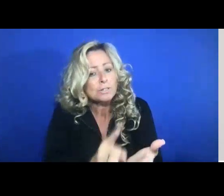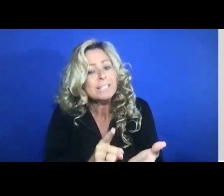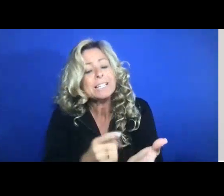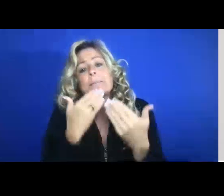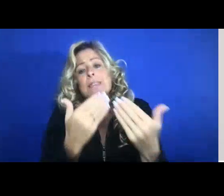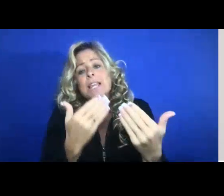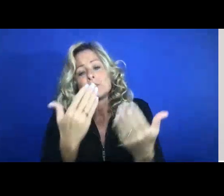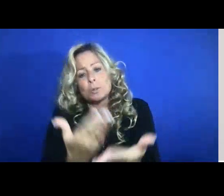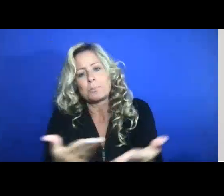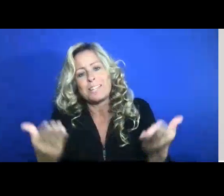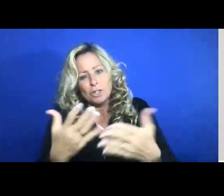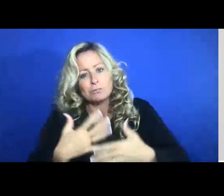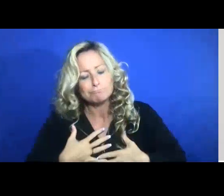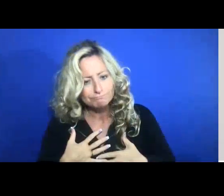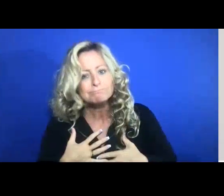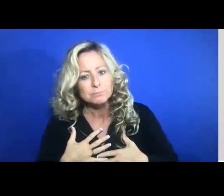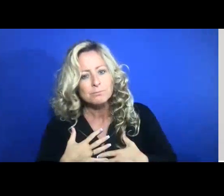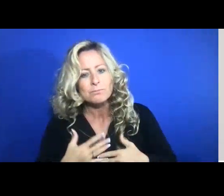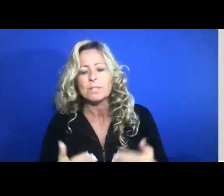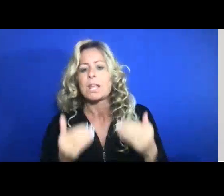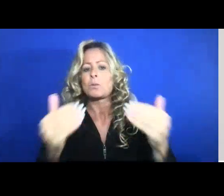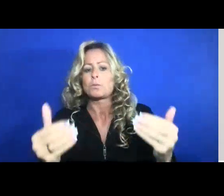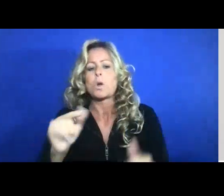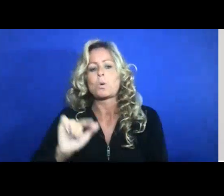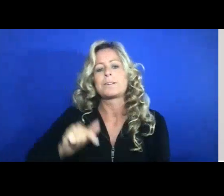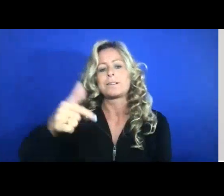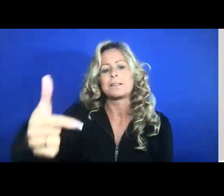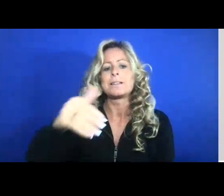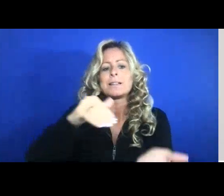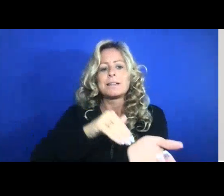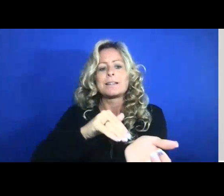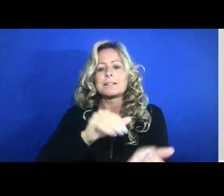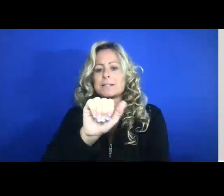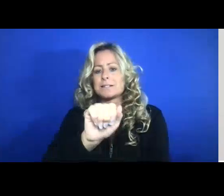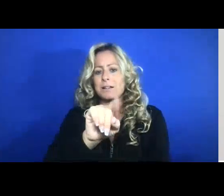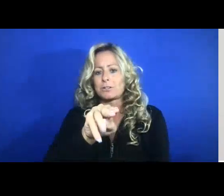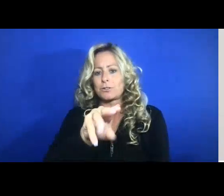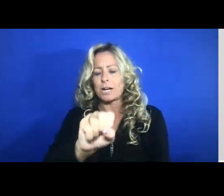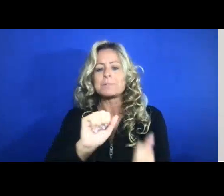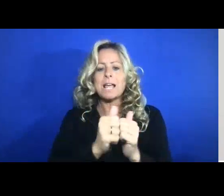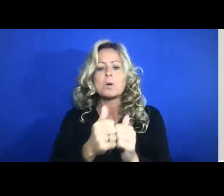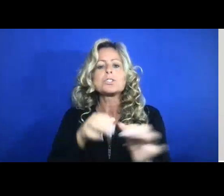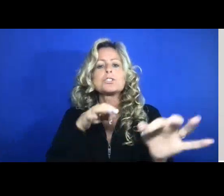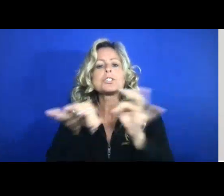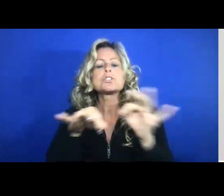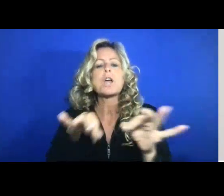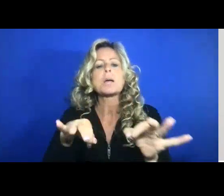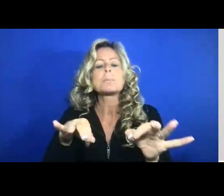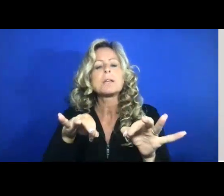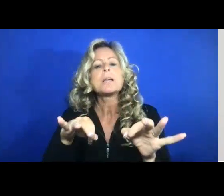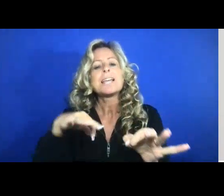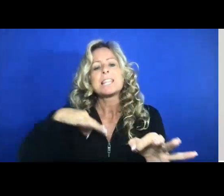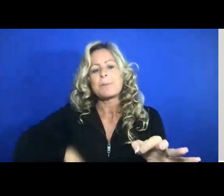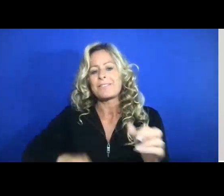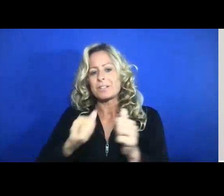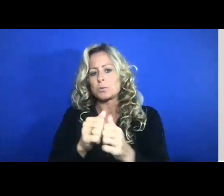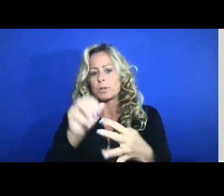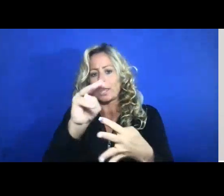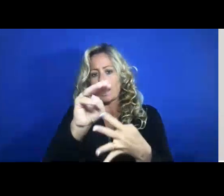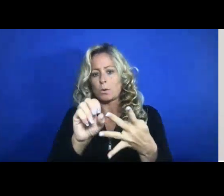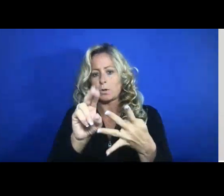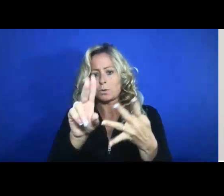be here. So I will go to Dr. Adams. How would you describe the benefits of MOUD treatment to the